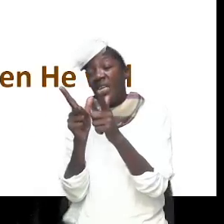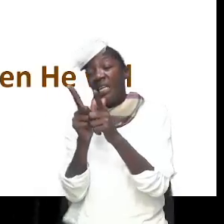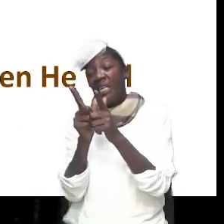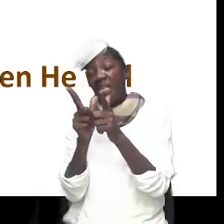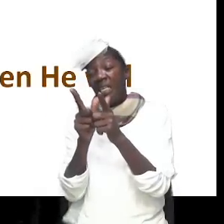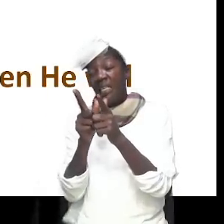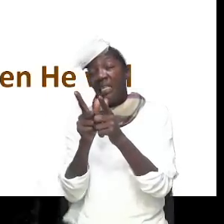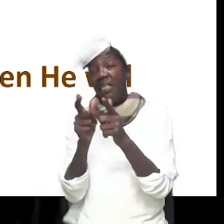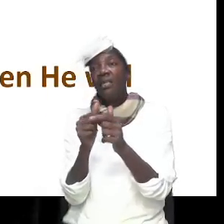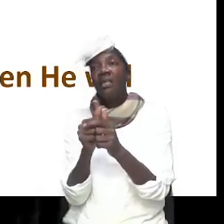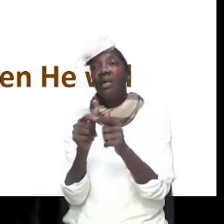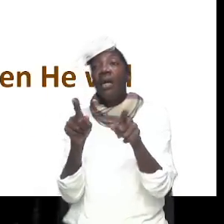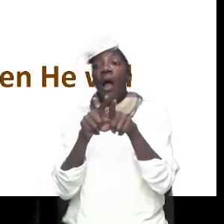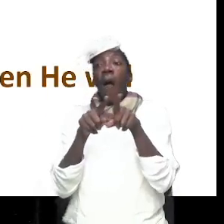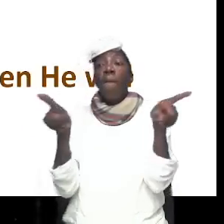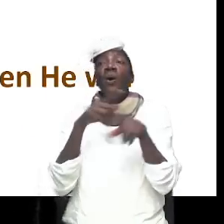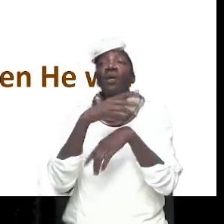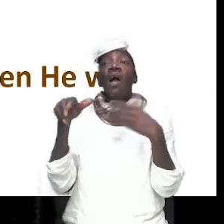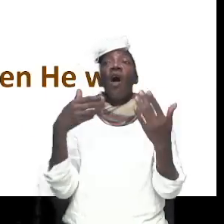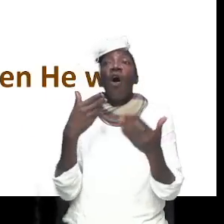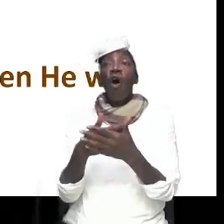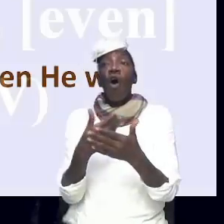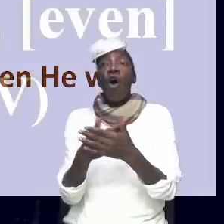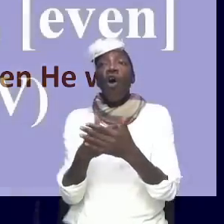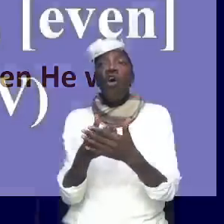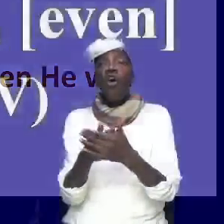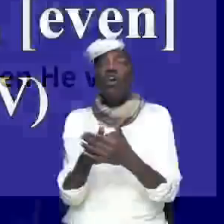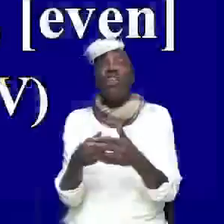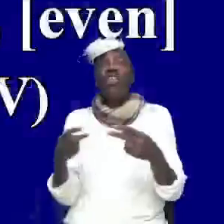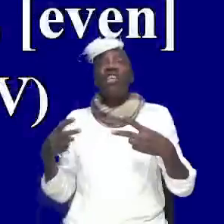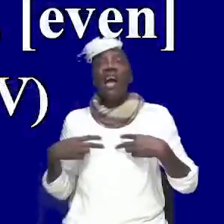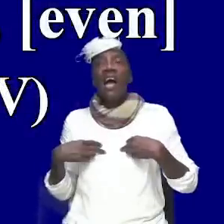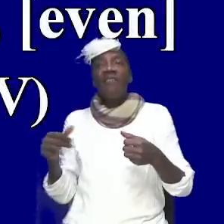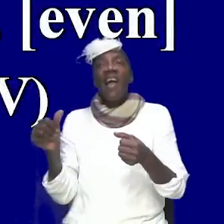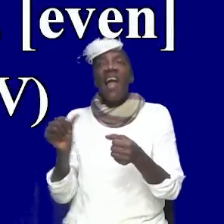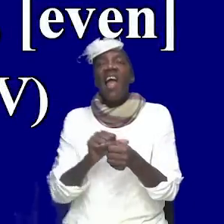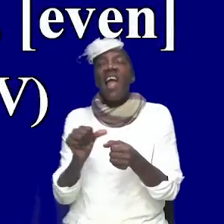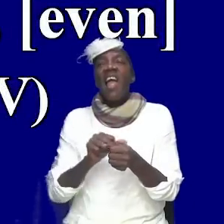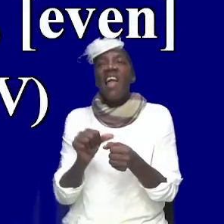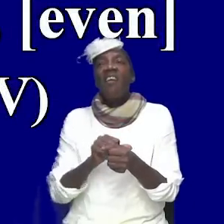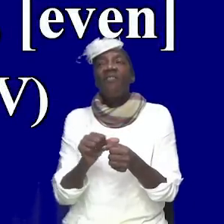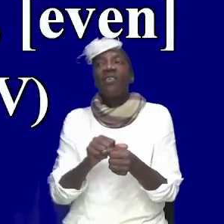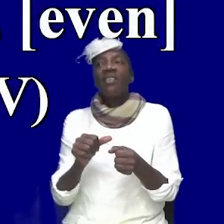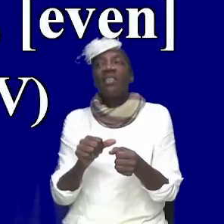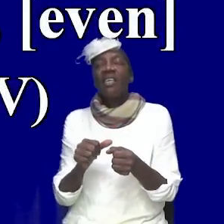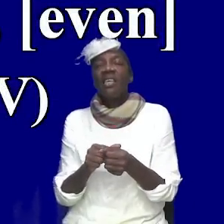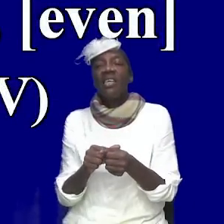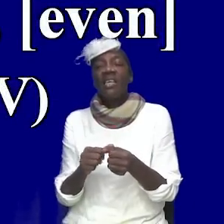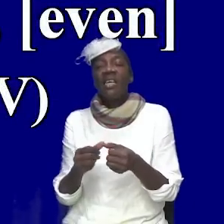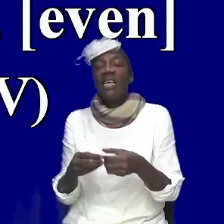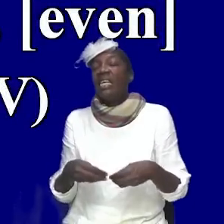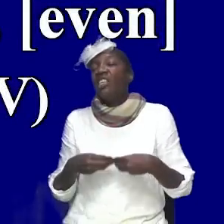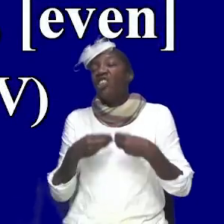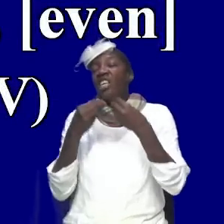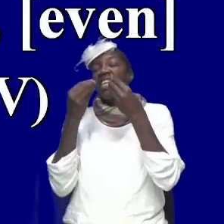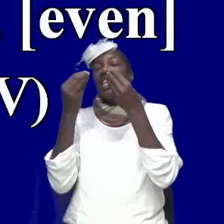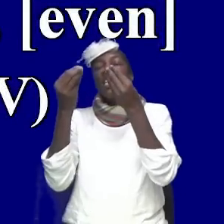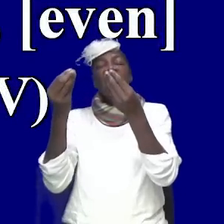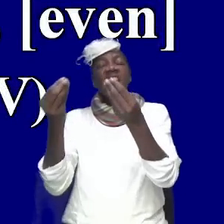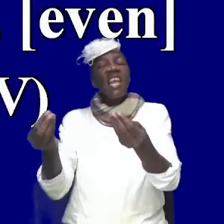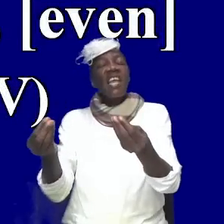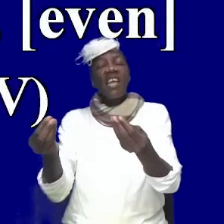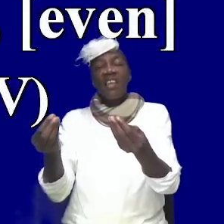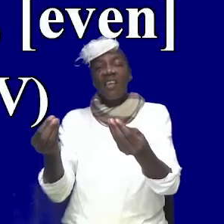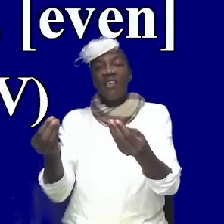amount. But that is all she had. In fact, it was everything that she had. And she cast it, she gave it